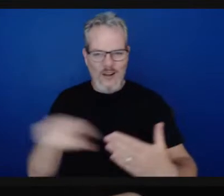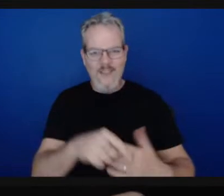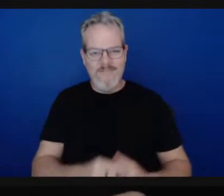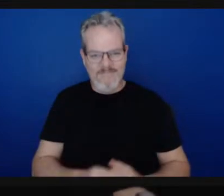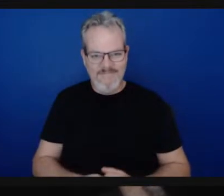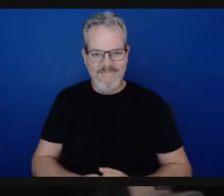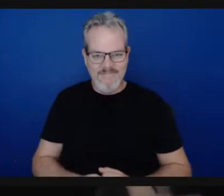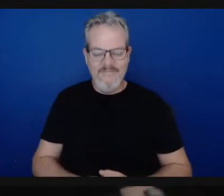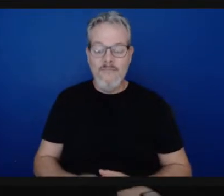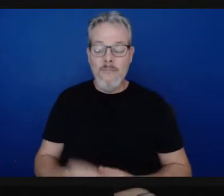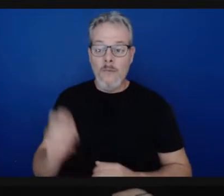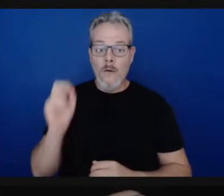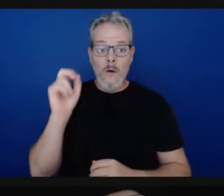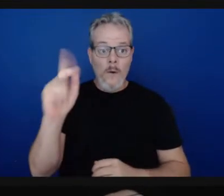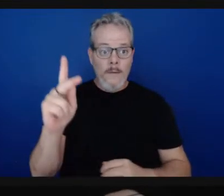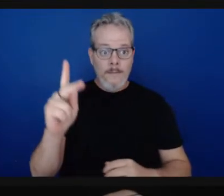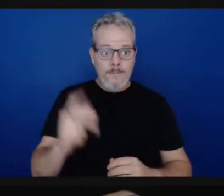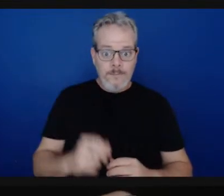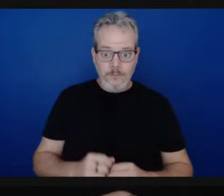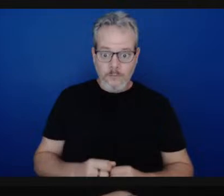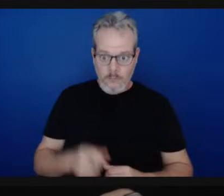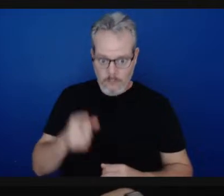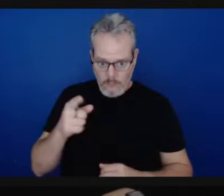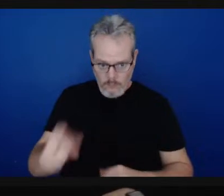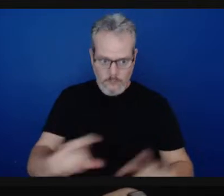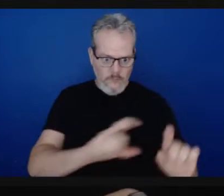here. Put our tags up.